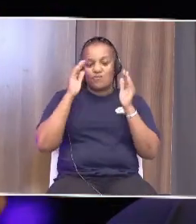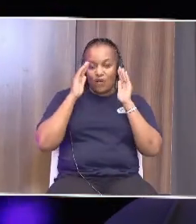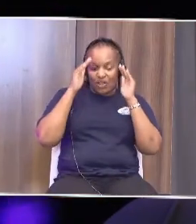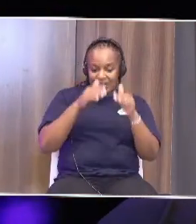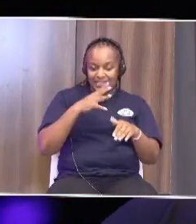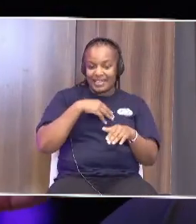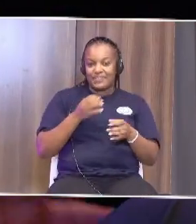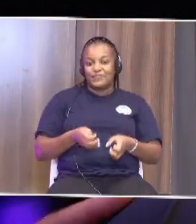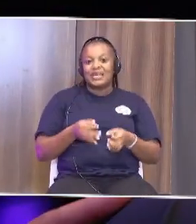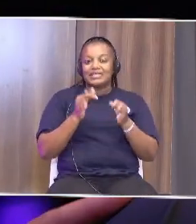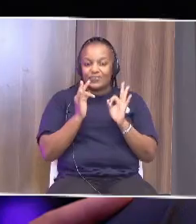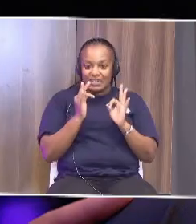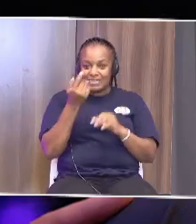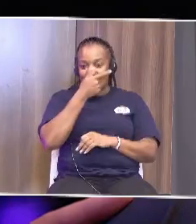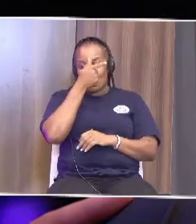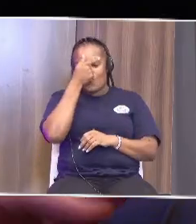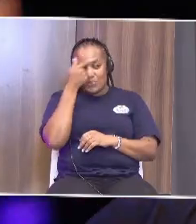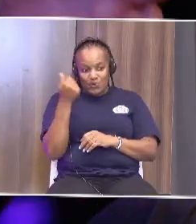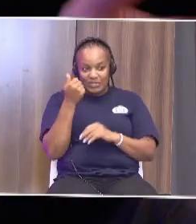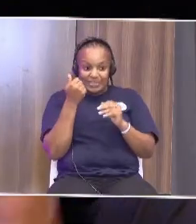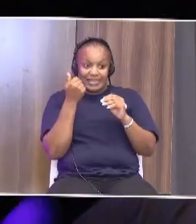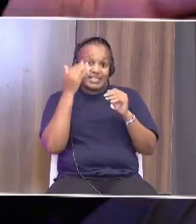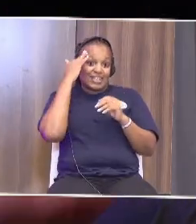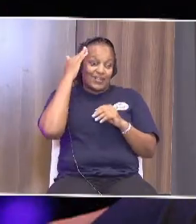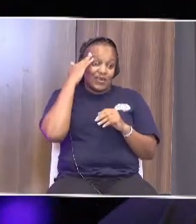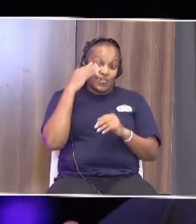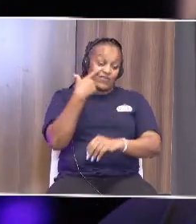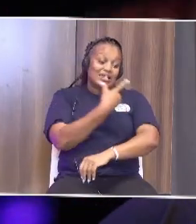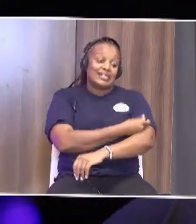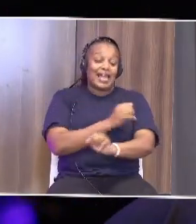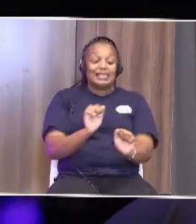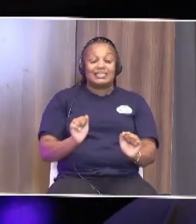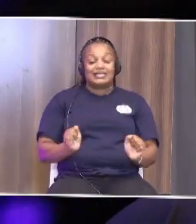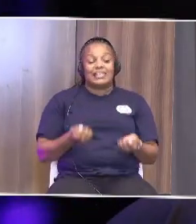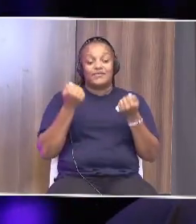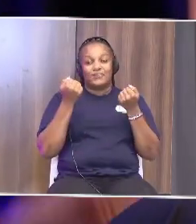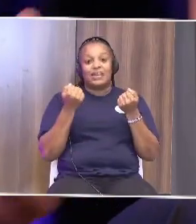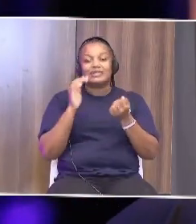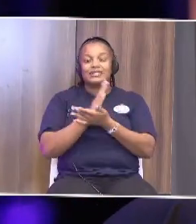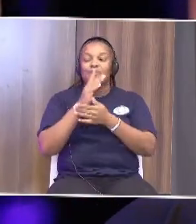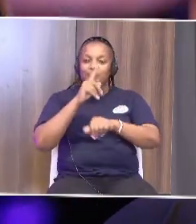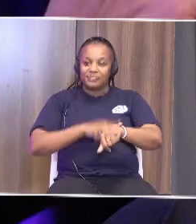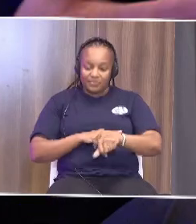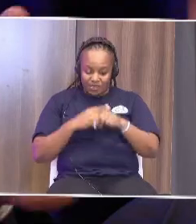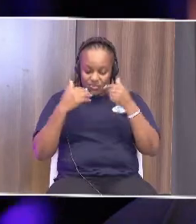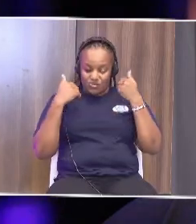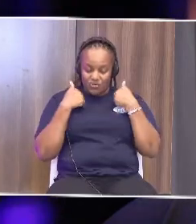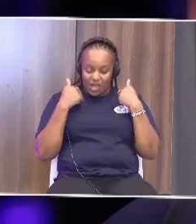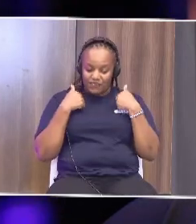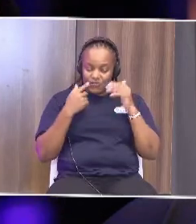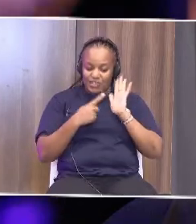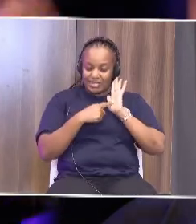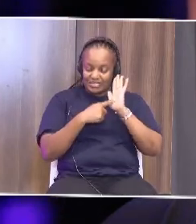because they know that vaccines are safe and they work the whole time. And sometimes you have, for